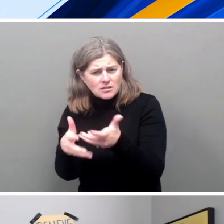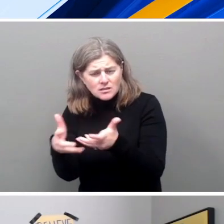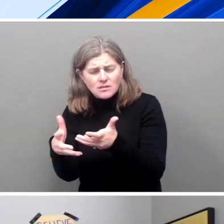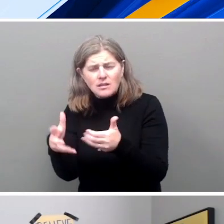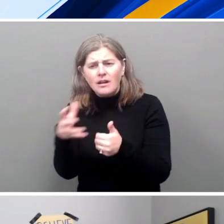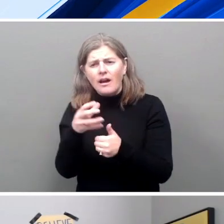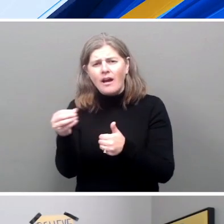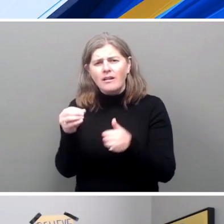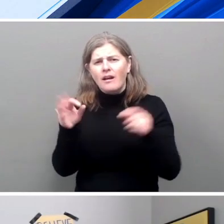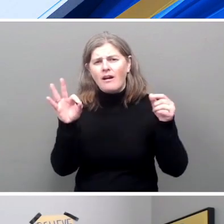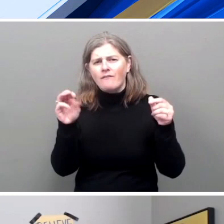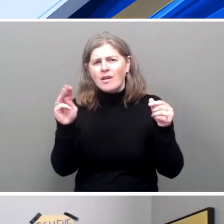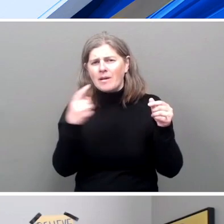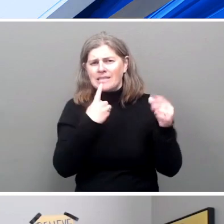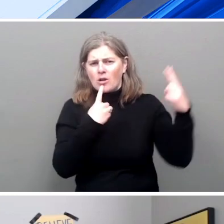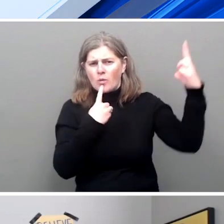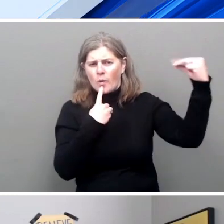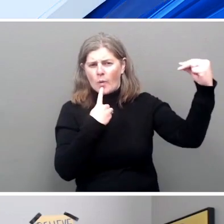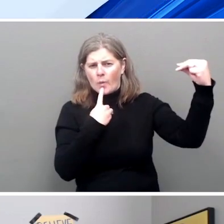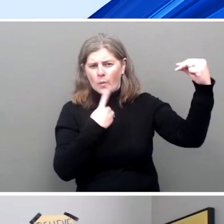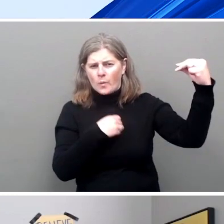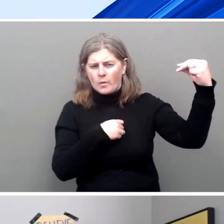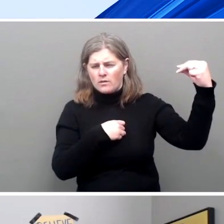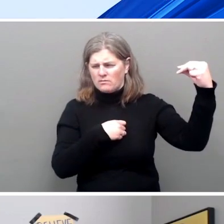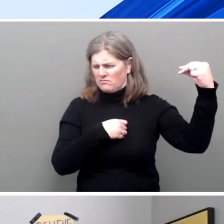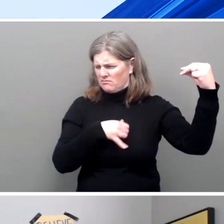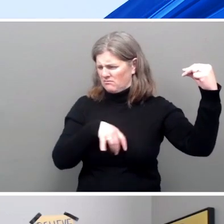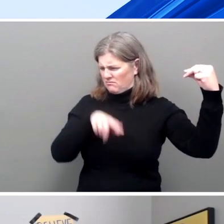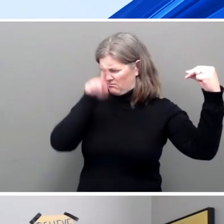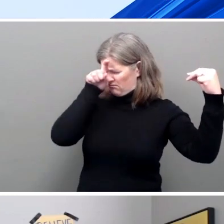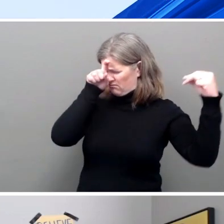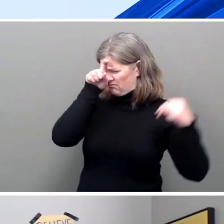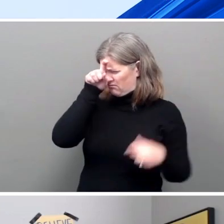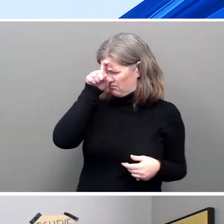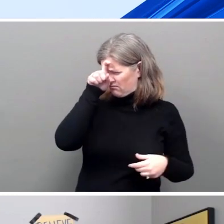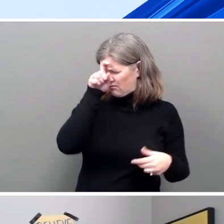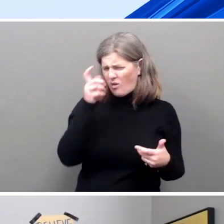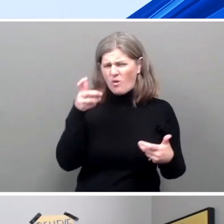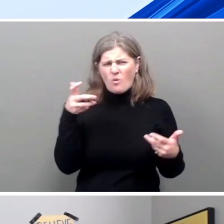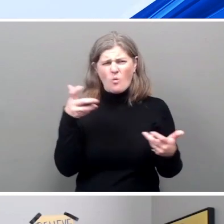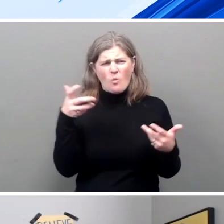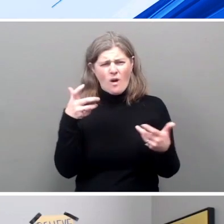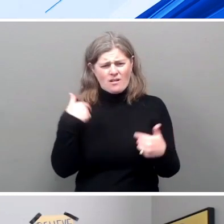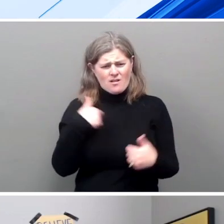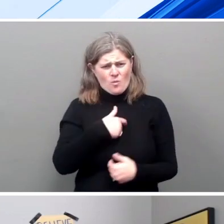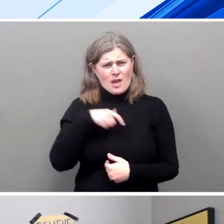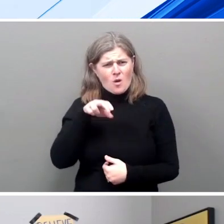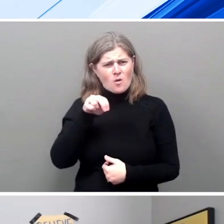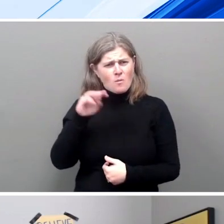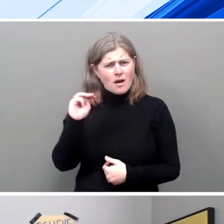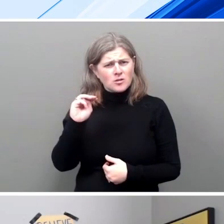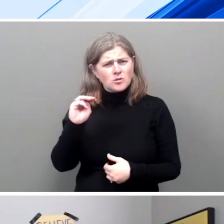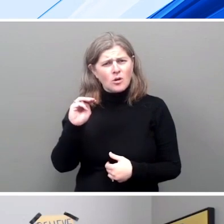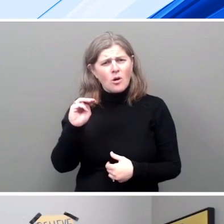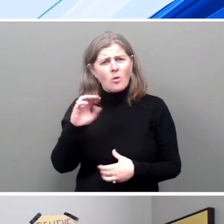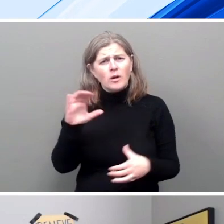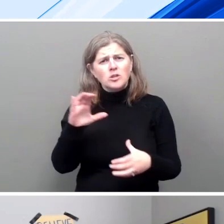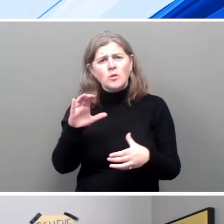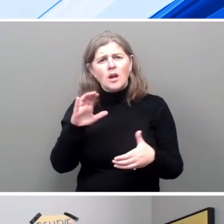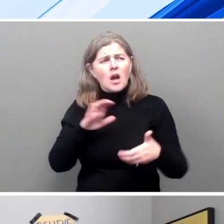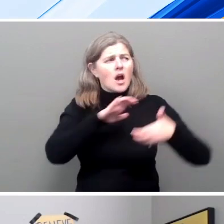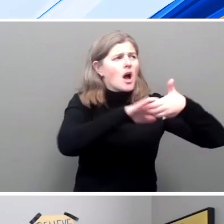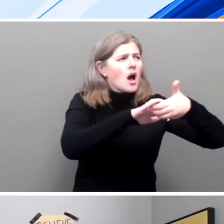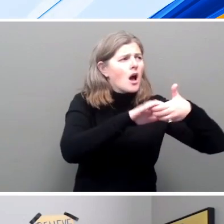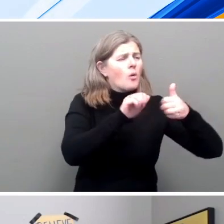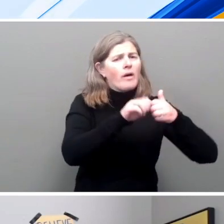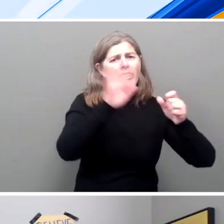And FEMA said no. And it left me with a question of then what is New Mexico doing with other states or the federal government